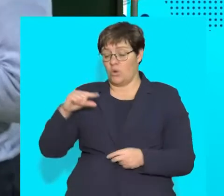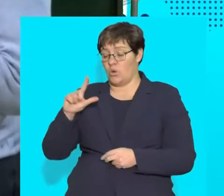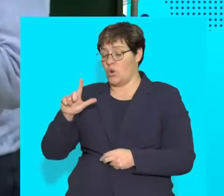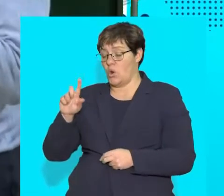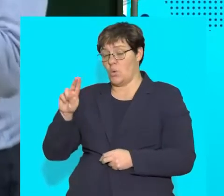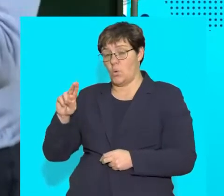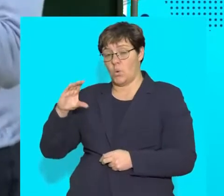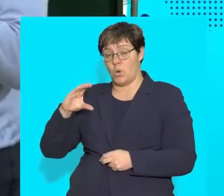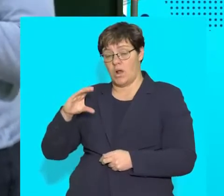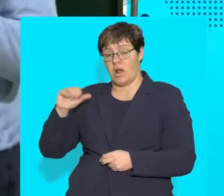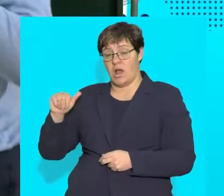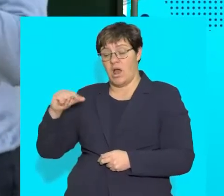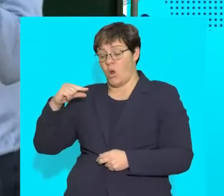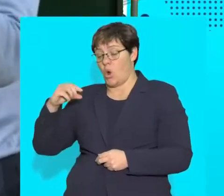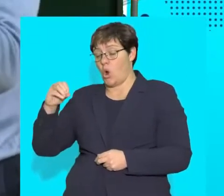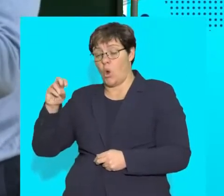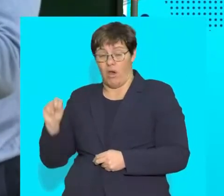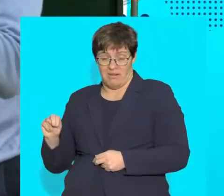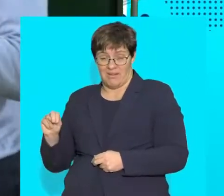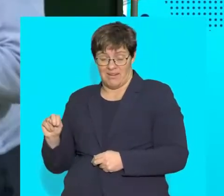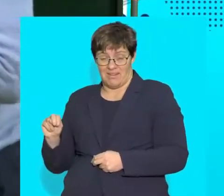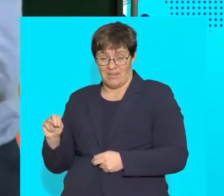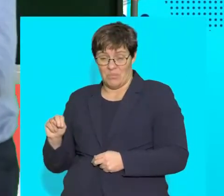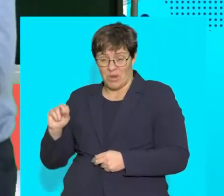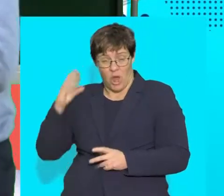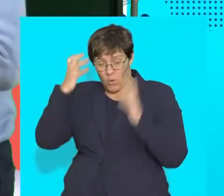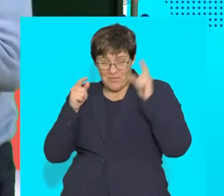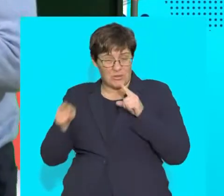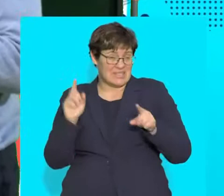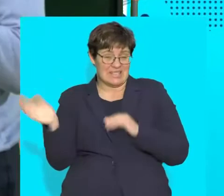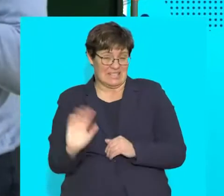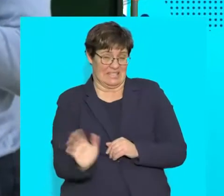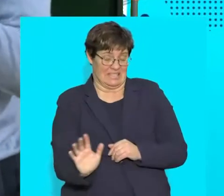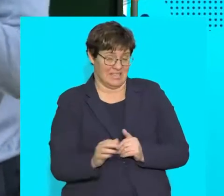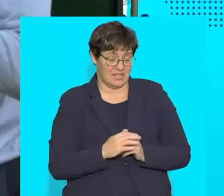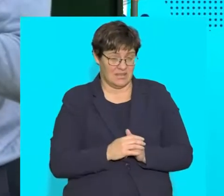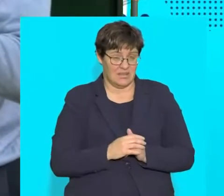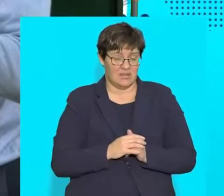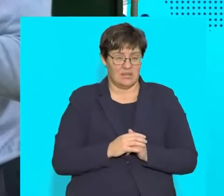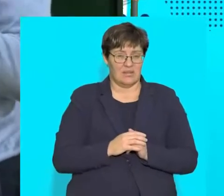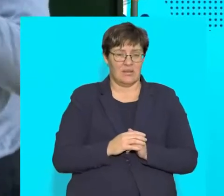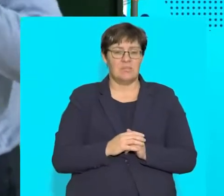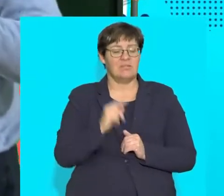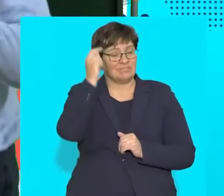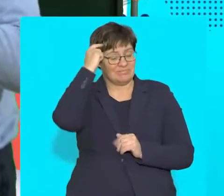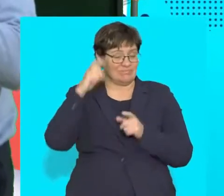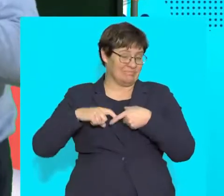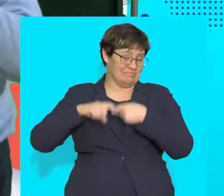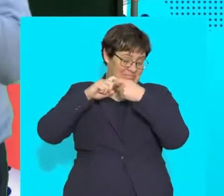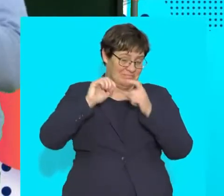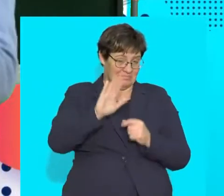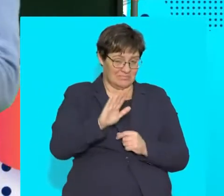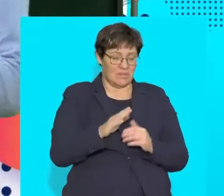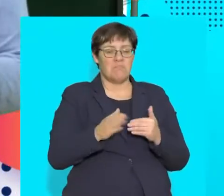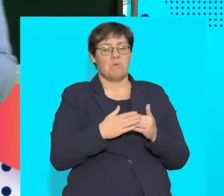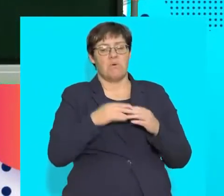so fundamentally, do not confuse glycogen with glucagon. And so just hold on to that thought as we